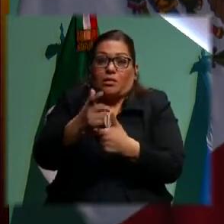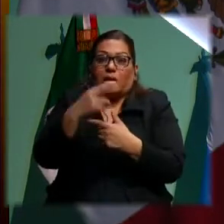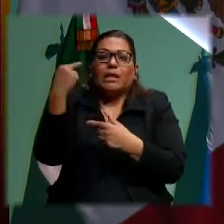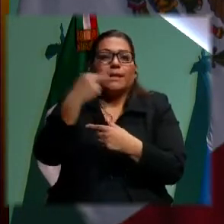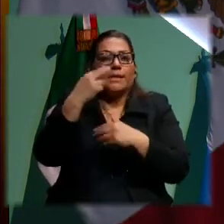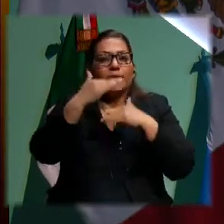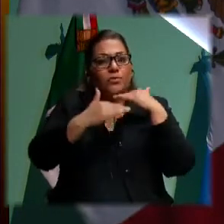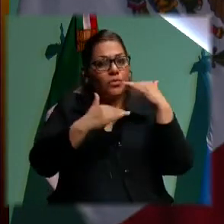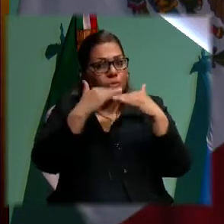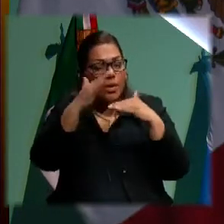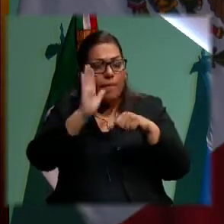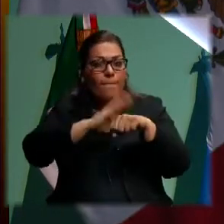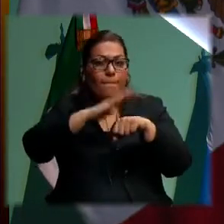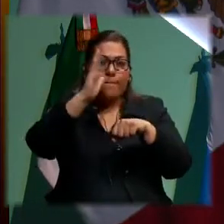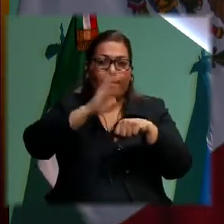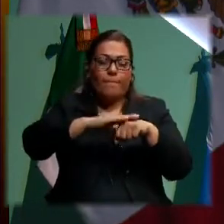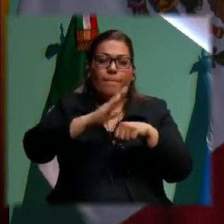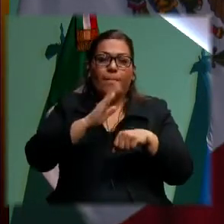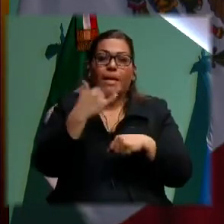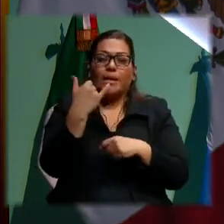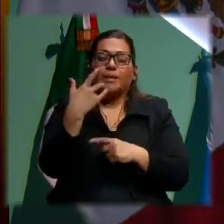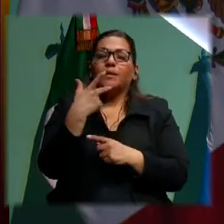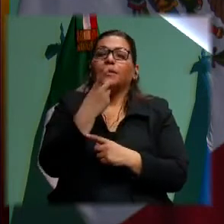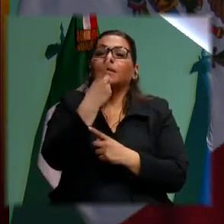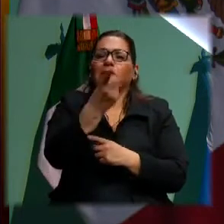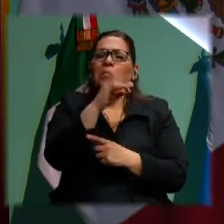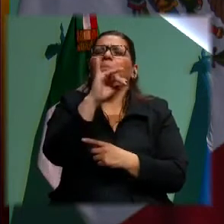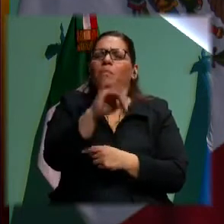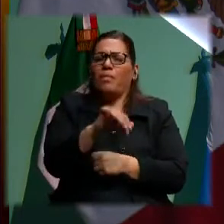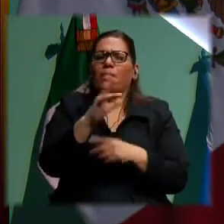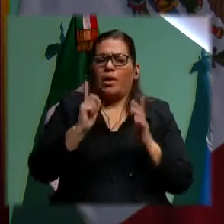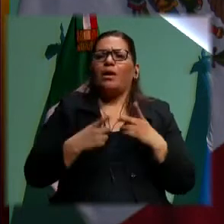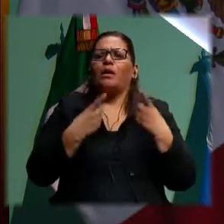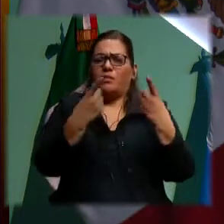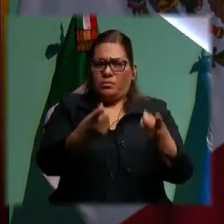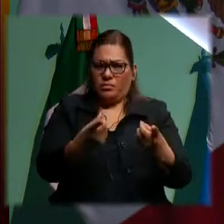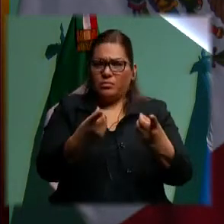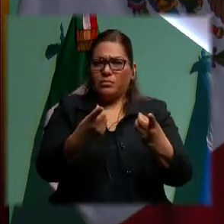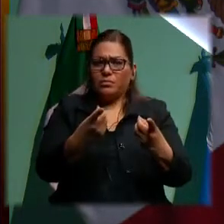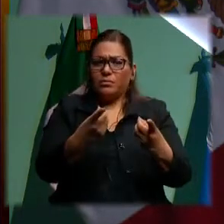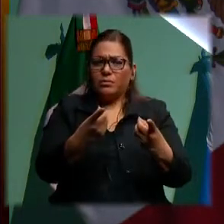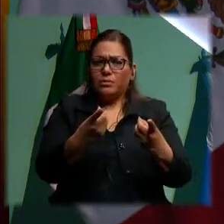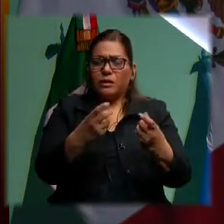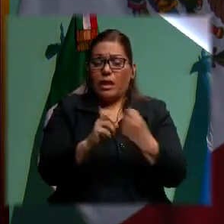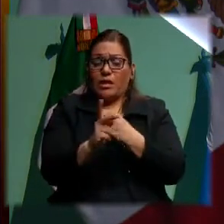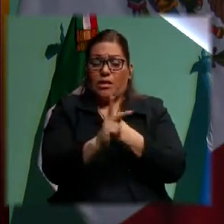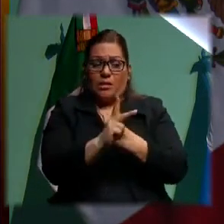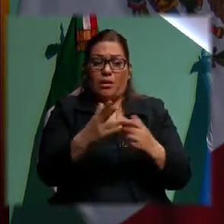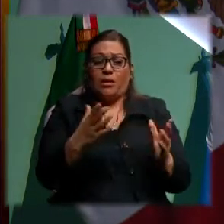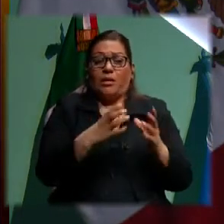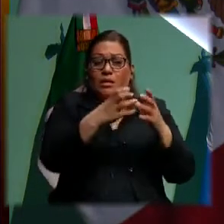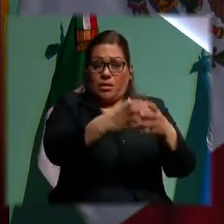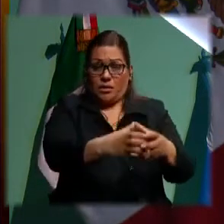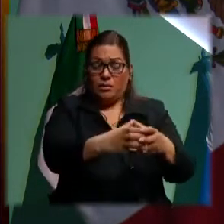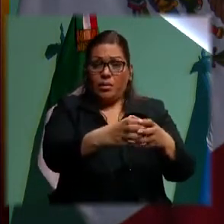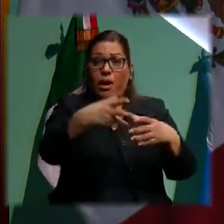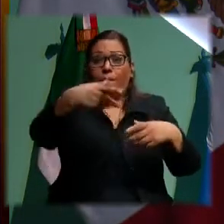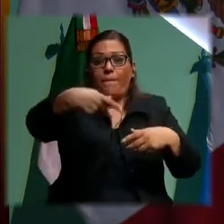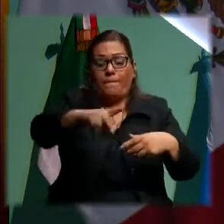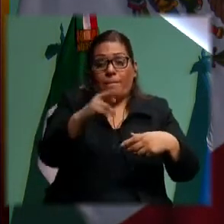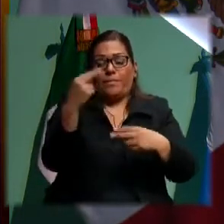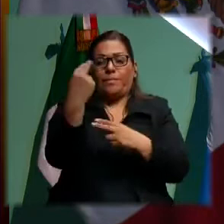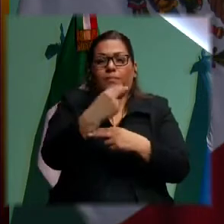thinking. From yes, we have to provide the infrastructure, but then we need the business infrastructure to